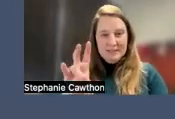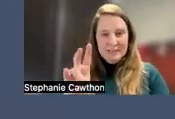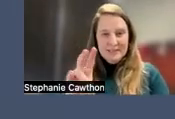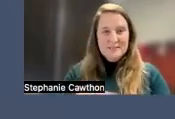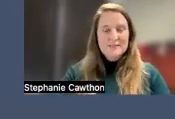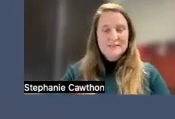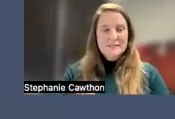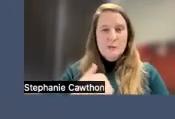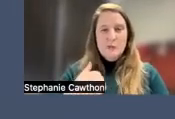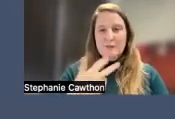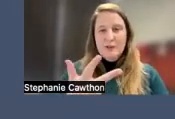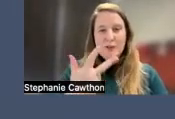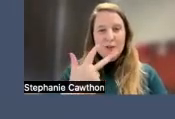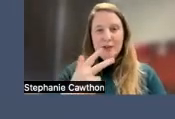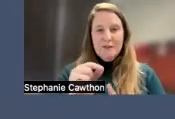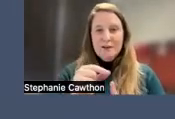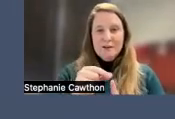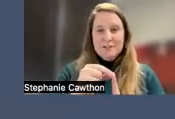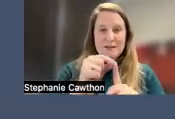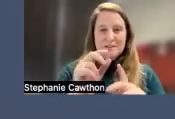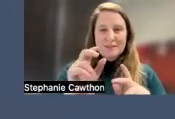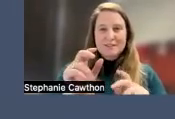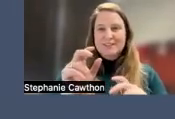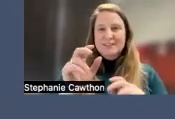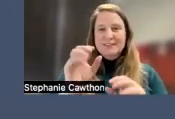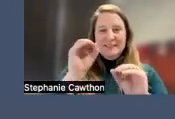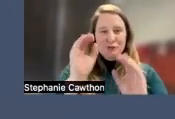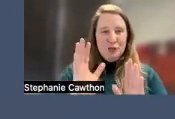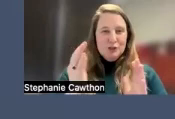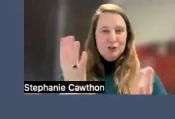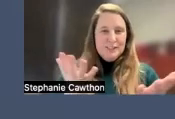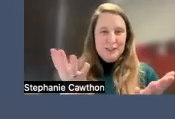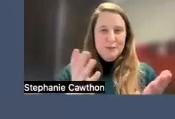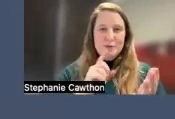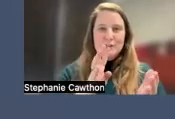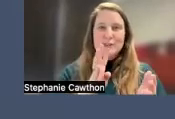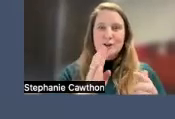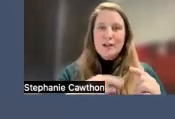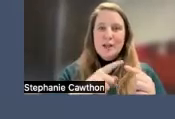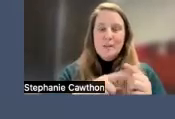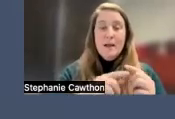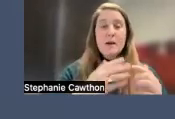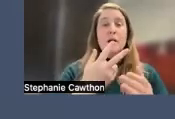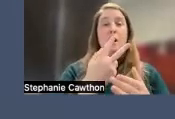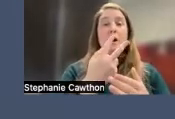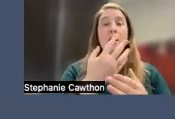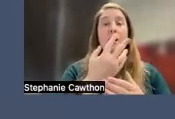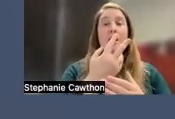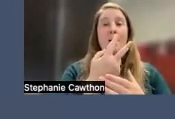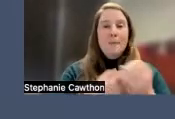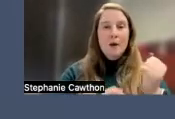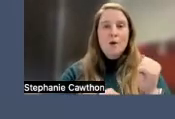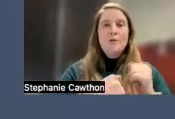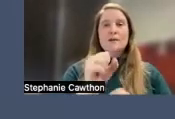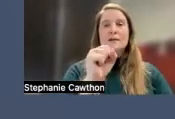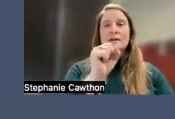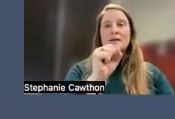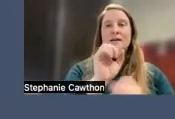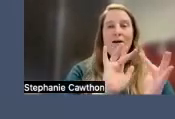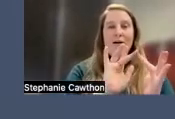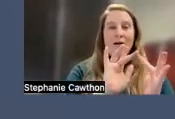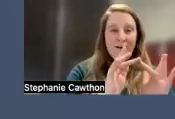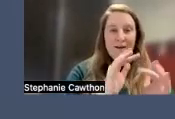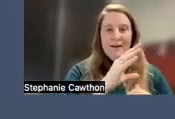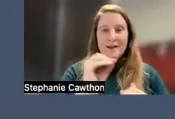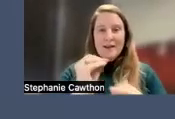you online. That's April 17th, coming soon. We'll have 3 very special instructors here that will be with us to